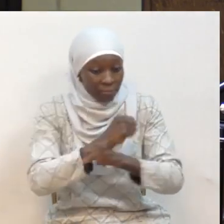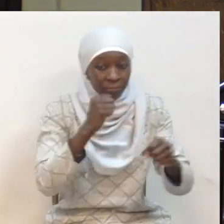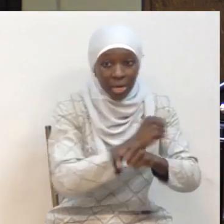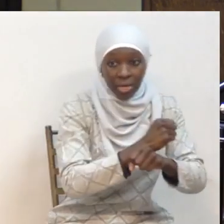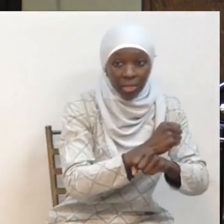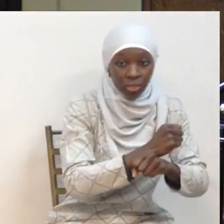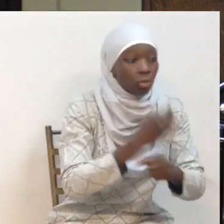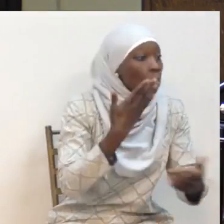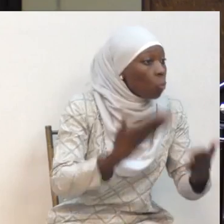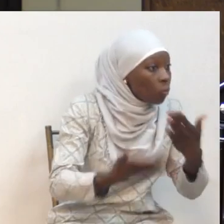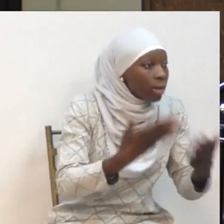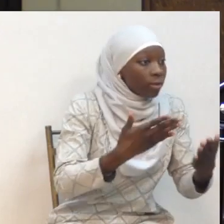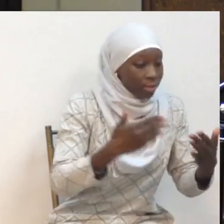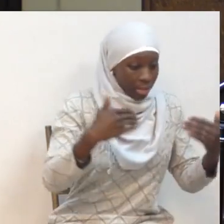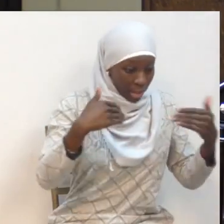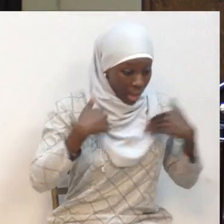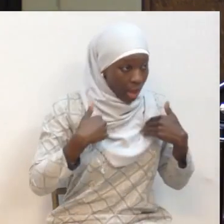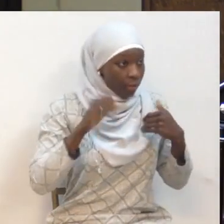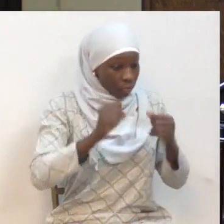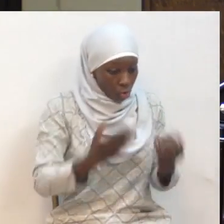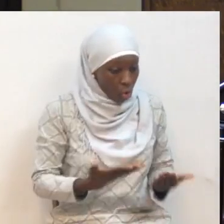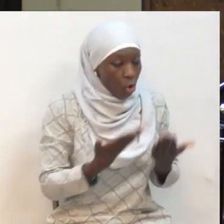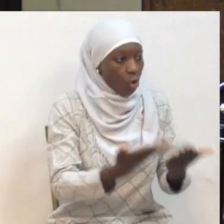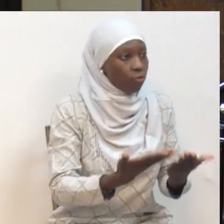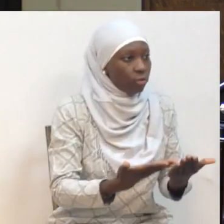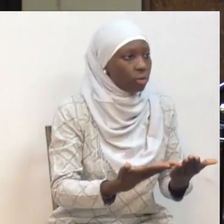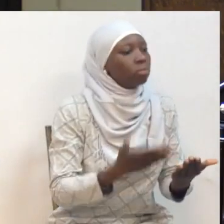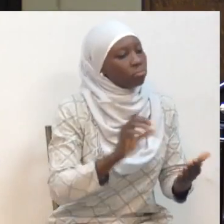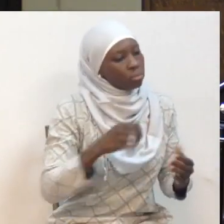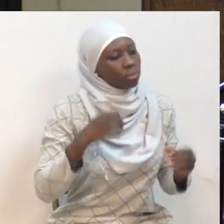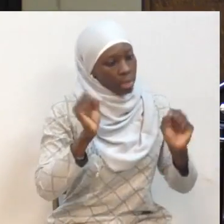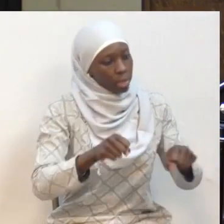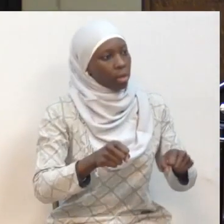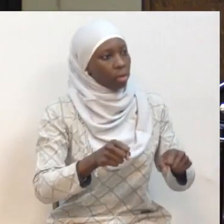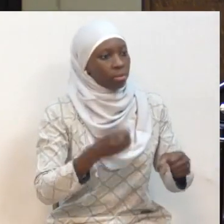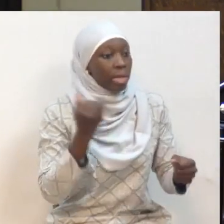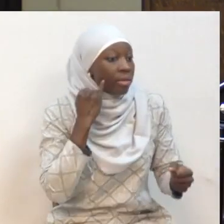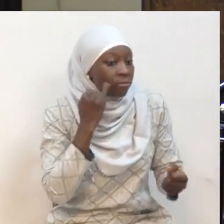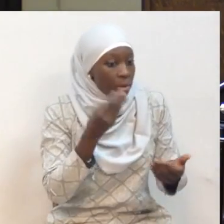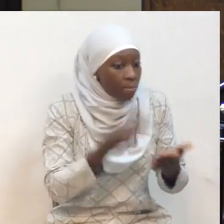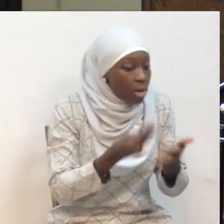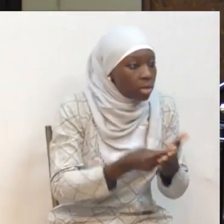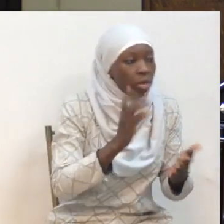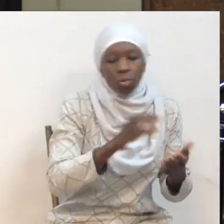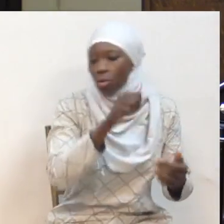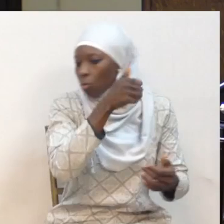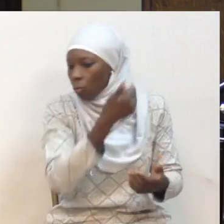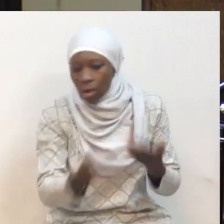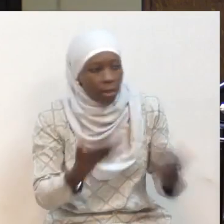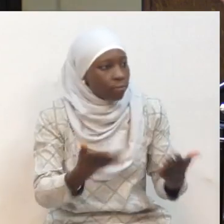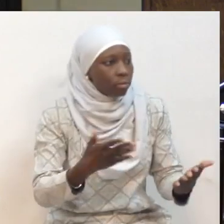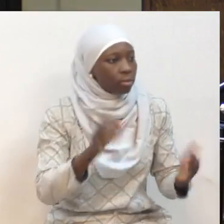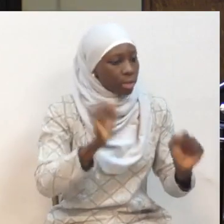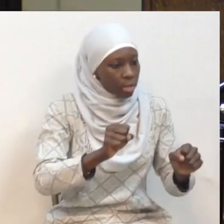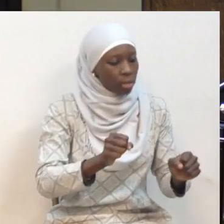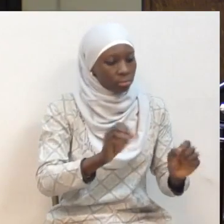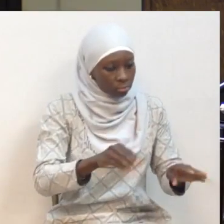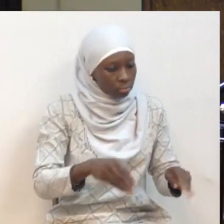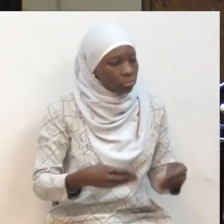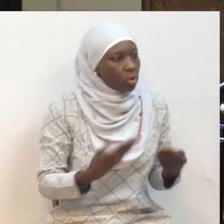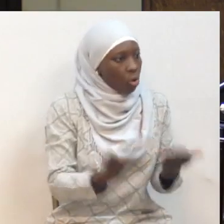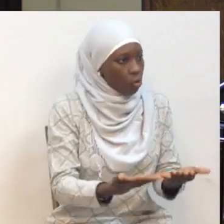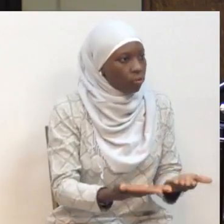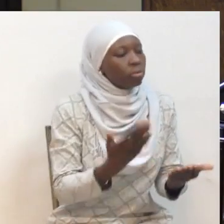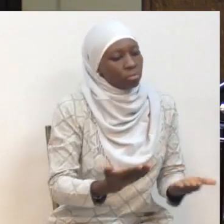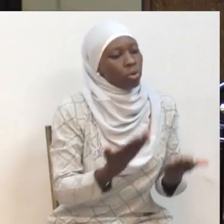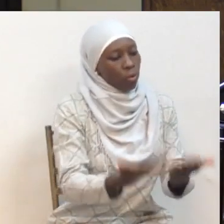can. They offer what they can of participation or contribution to the fight in defense